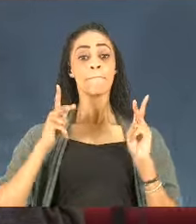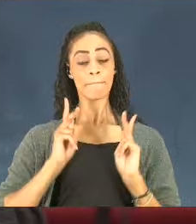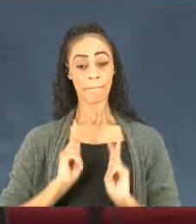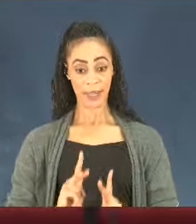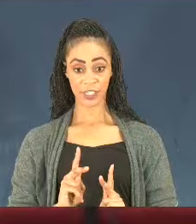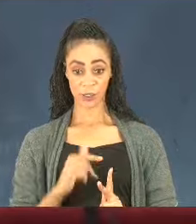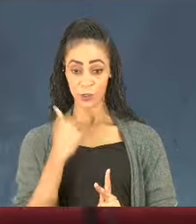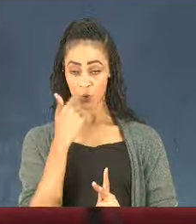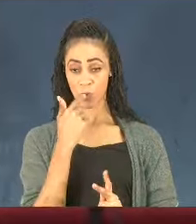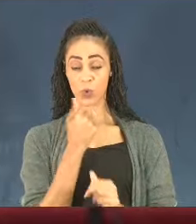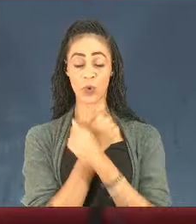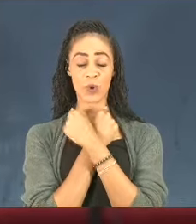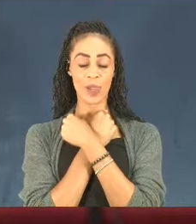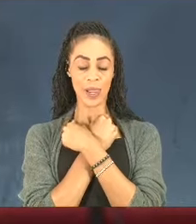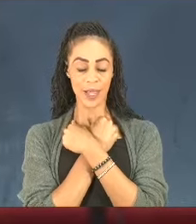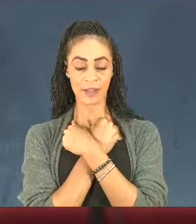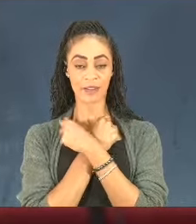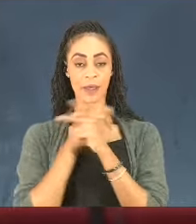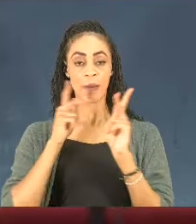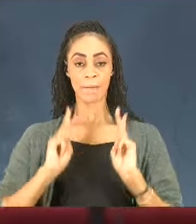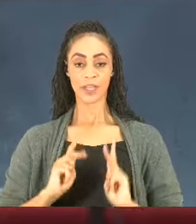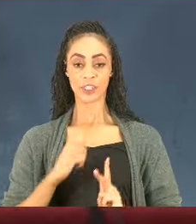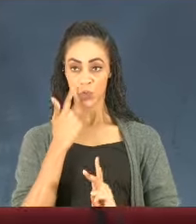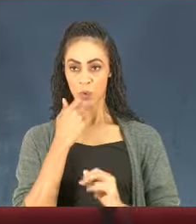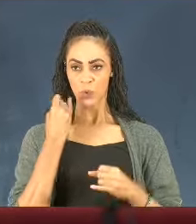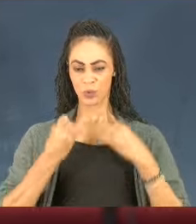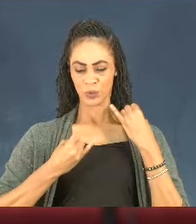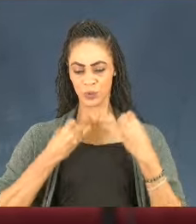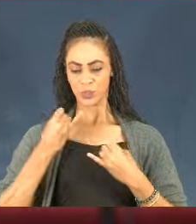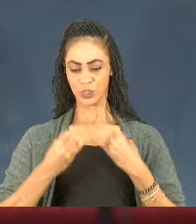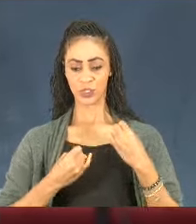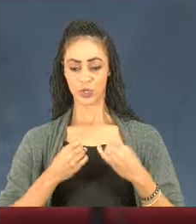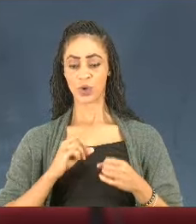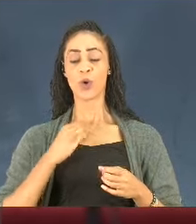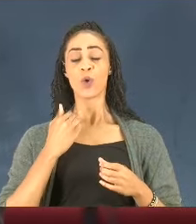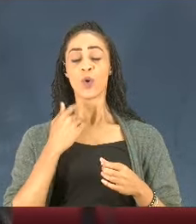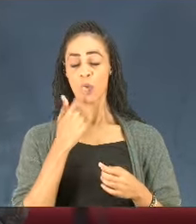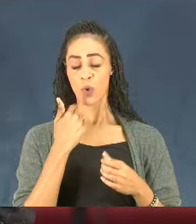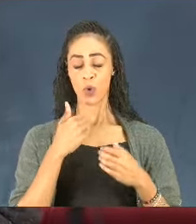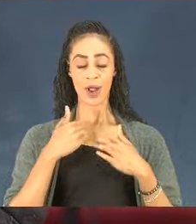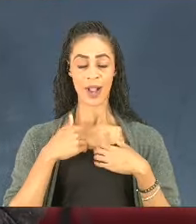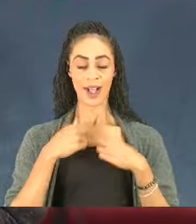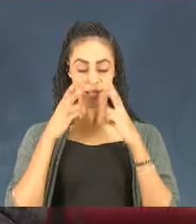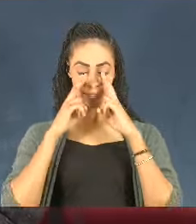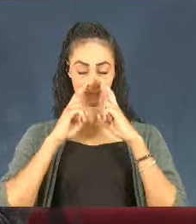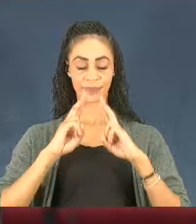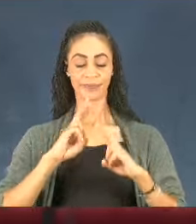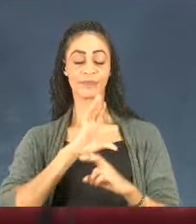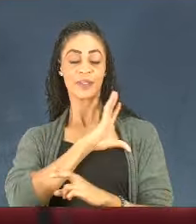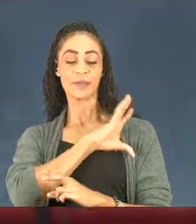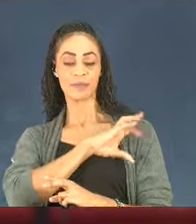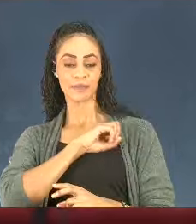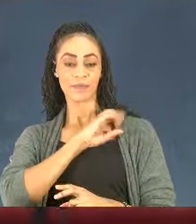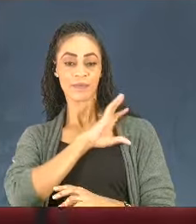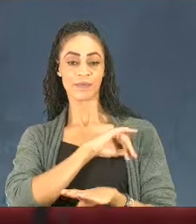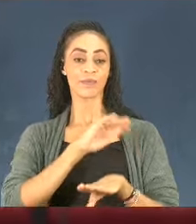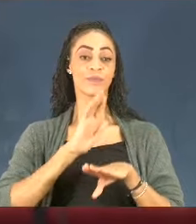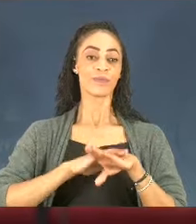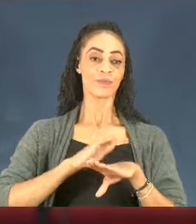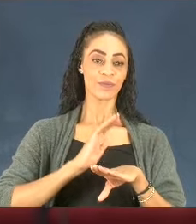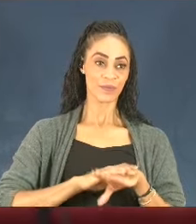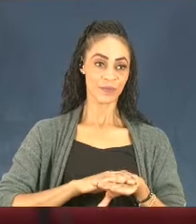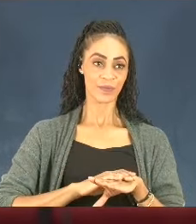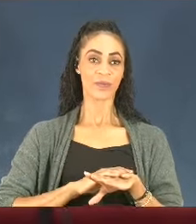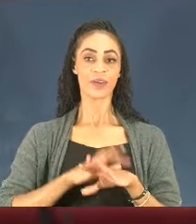love, a person of joy, a person of peace, a person of perseverance, a person of kindness, a person of goodness, a person